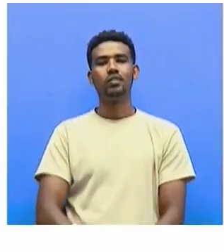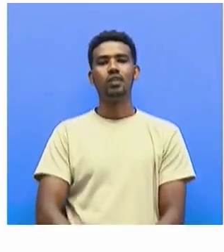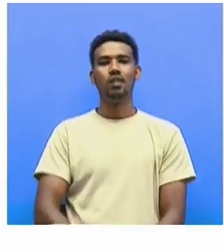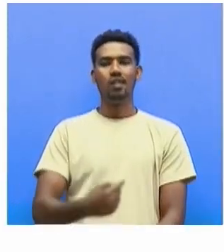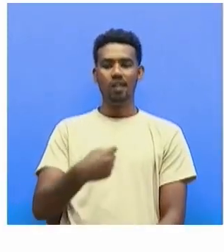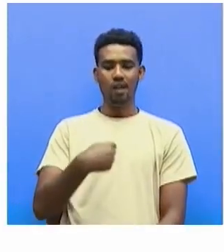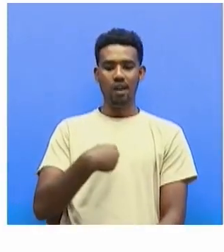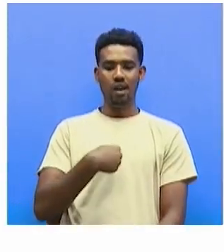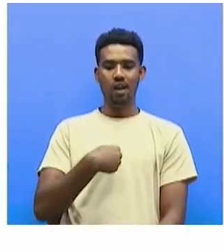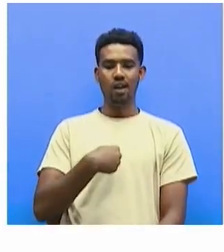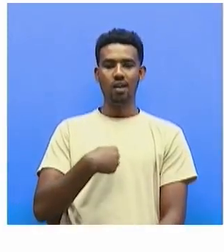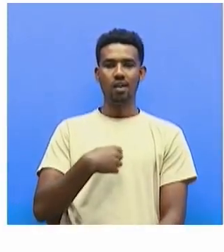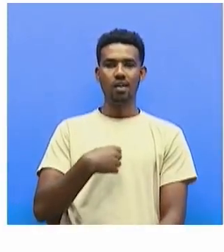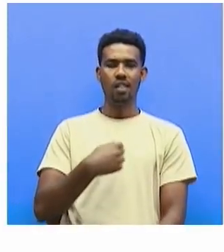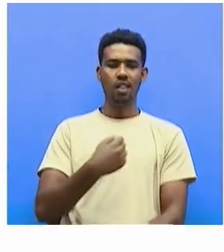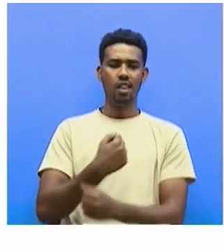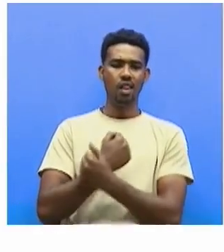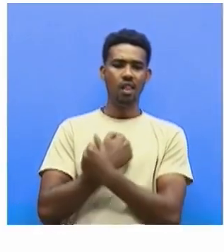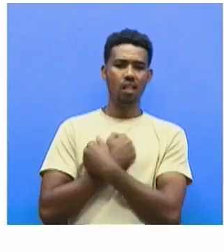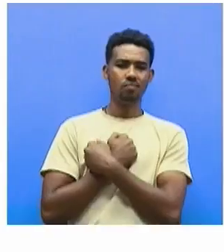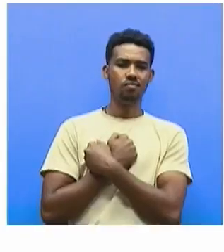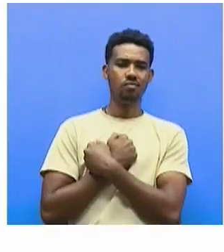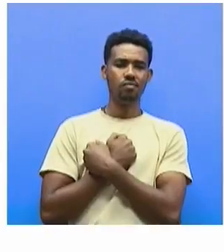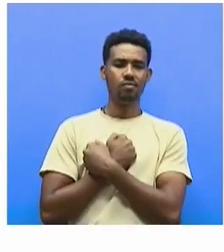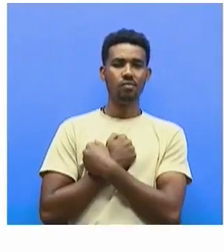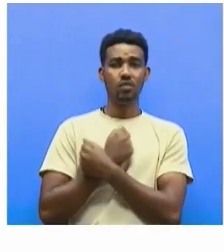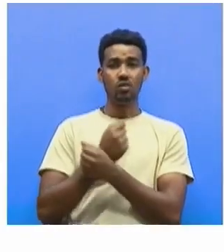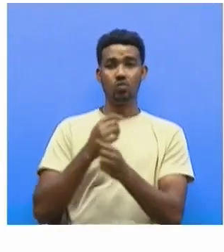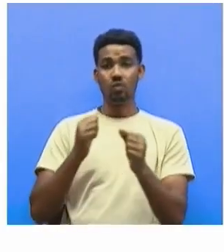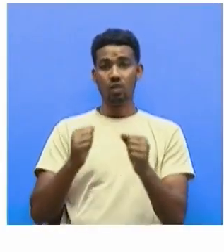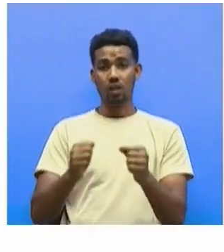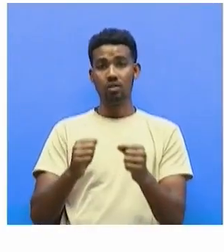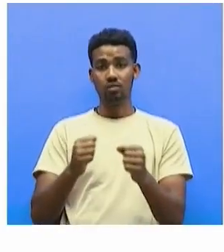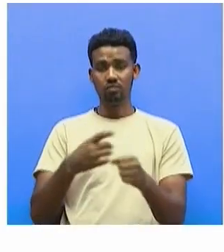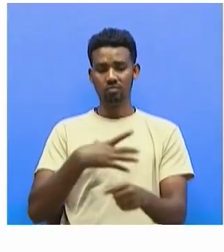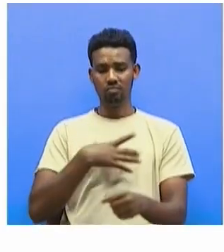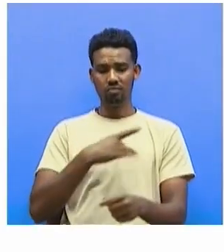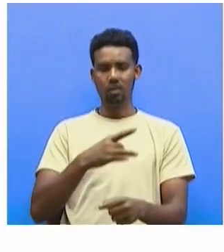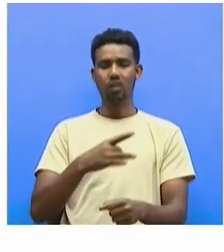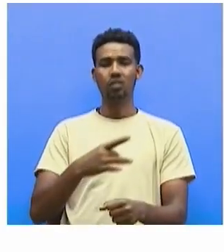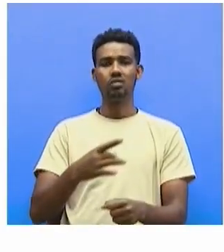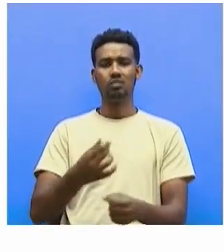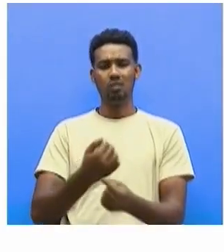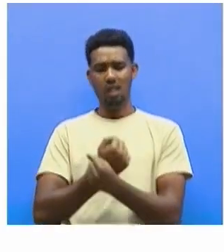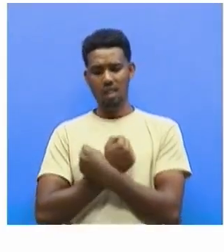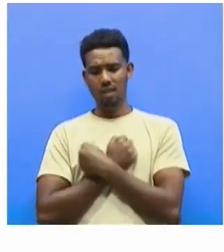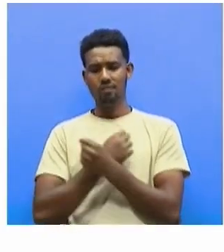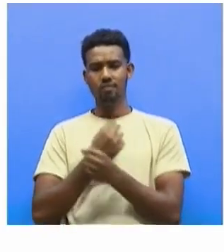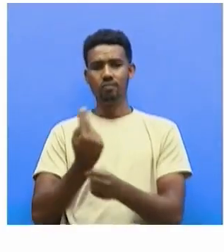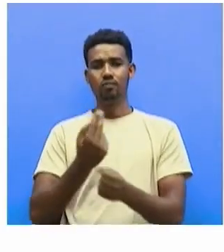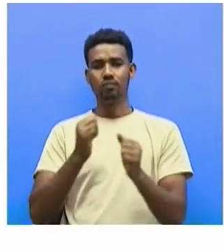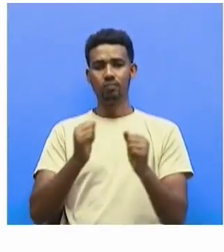I love, we can use instead of like, you can use even love. I love